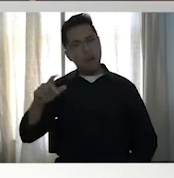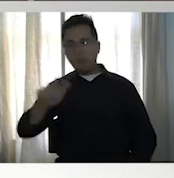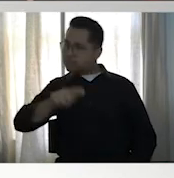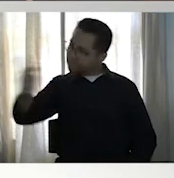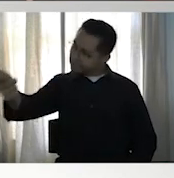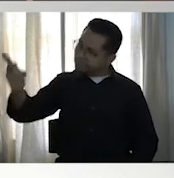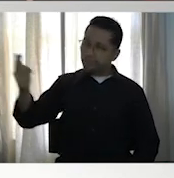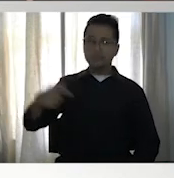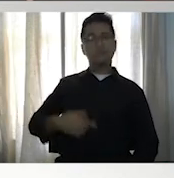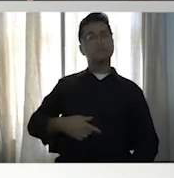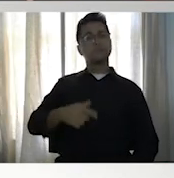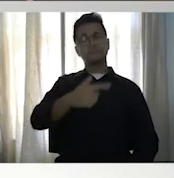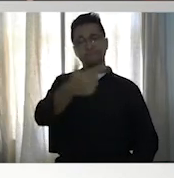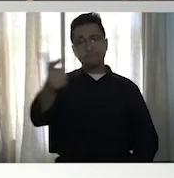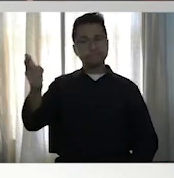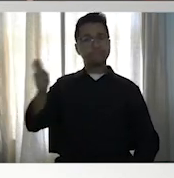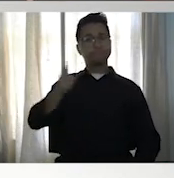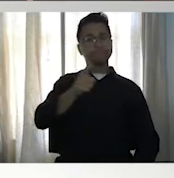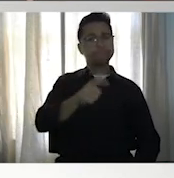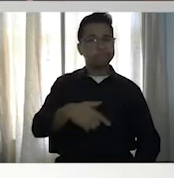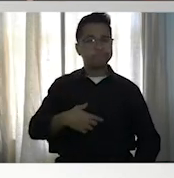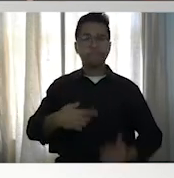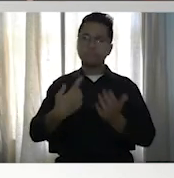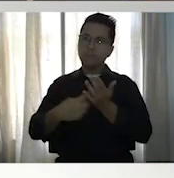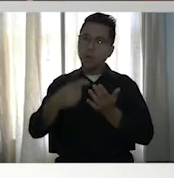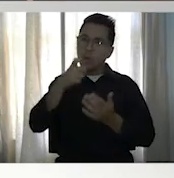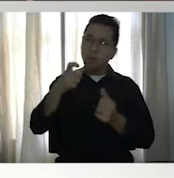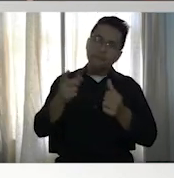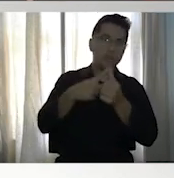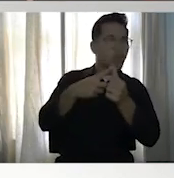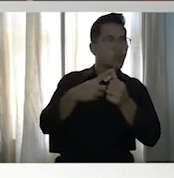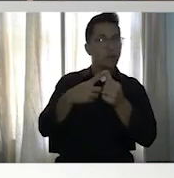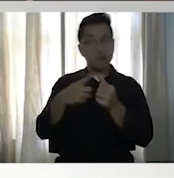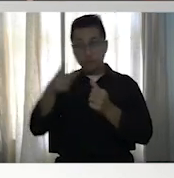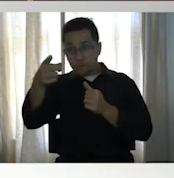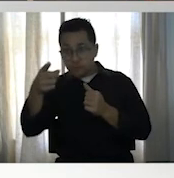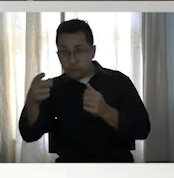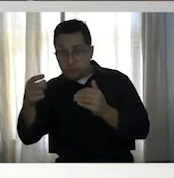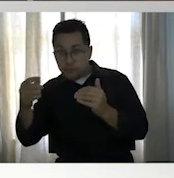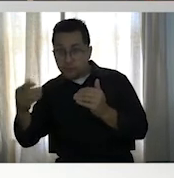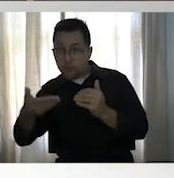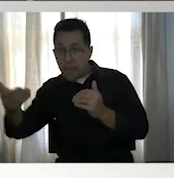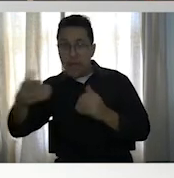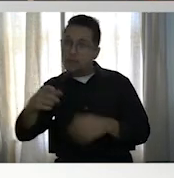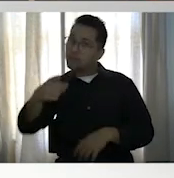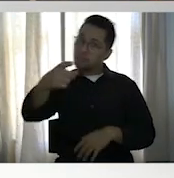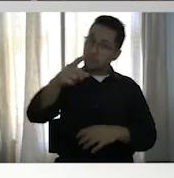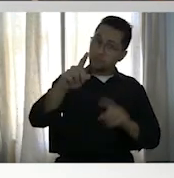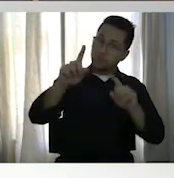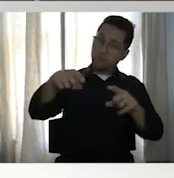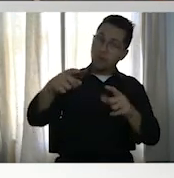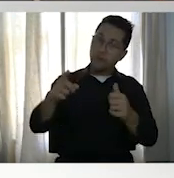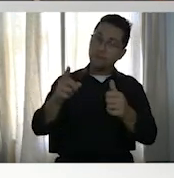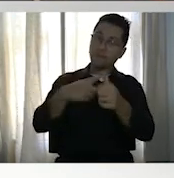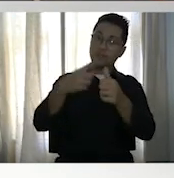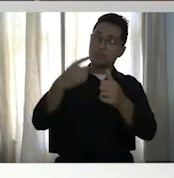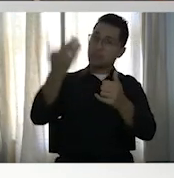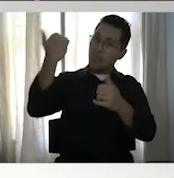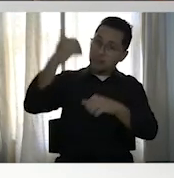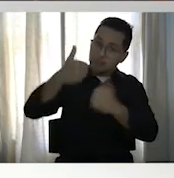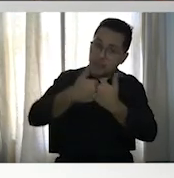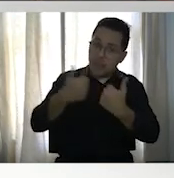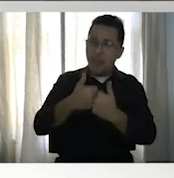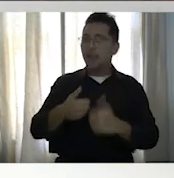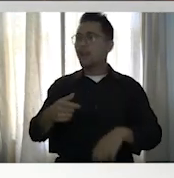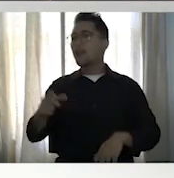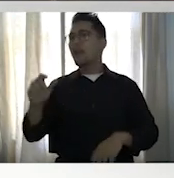Talking about who goes first. Negotiating who goes first. What's fair? Are you the guest? Did you go first the last game? Talking. How to place the board. A lot of